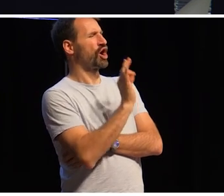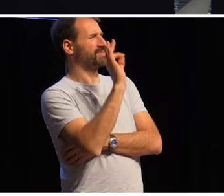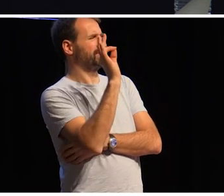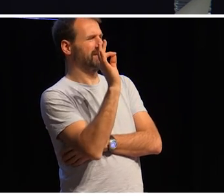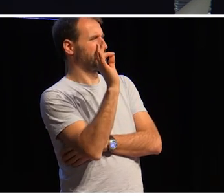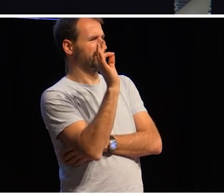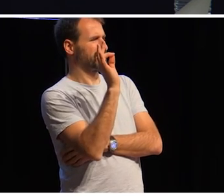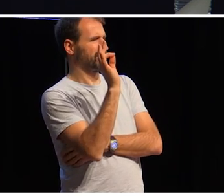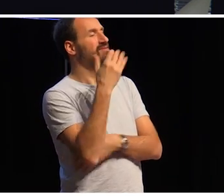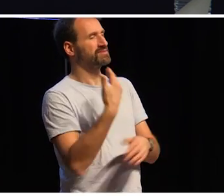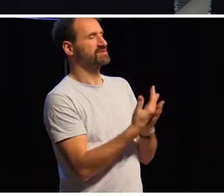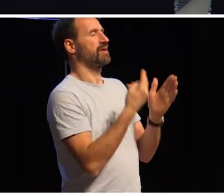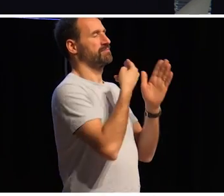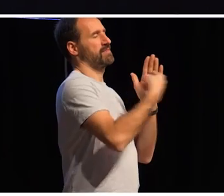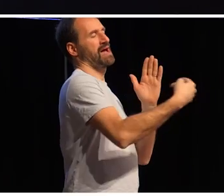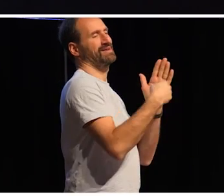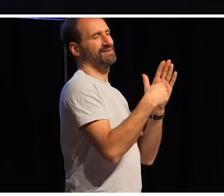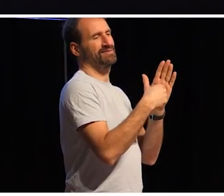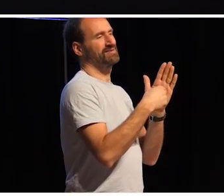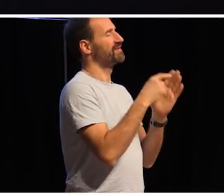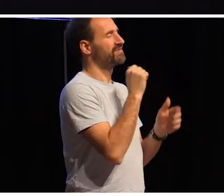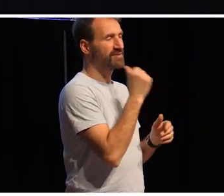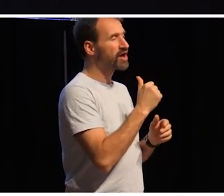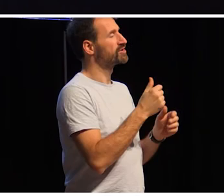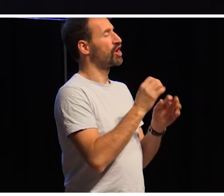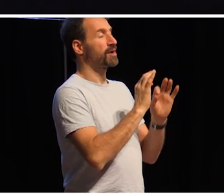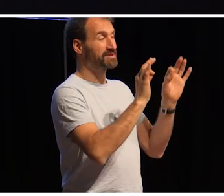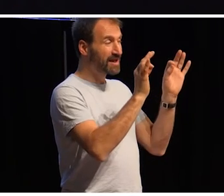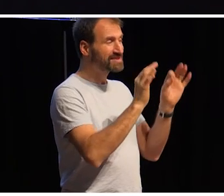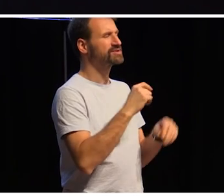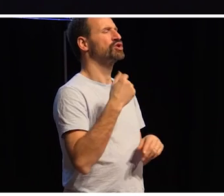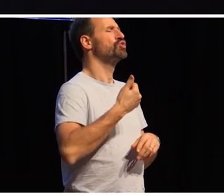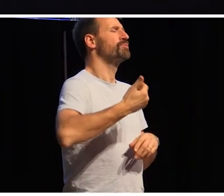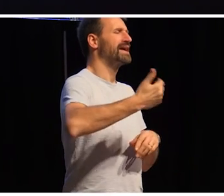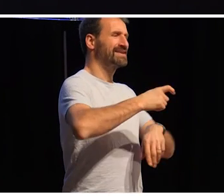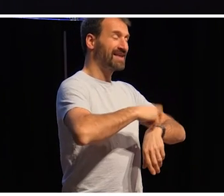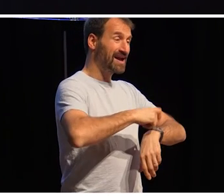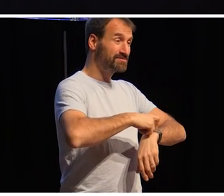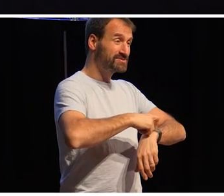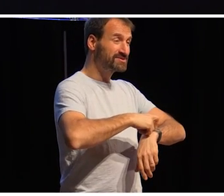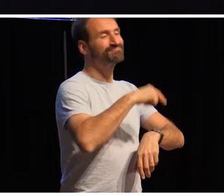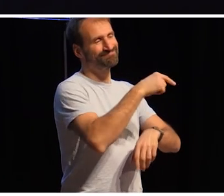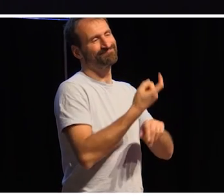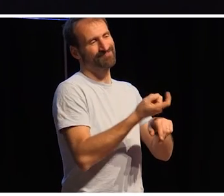this not optimized too many times is coming from if you look at a CPU profile.